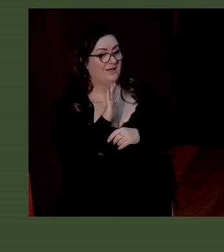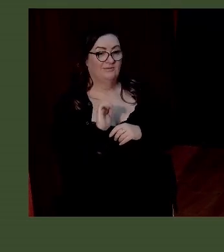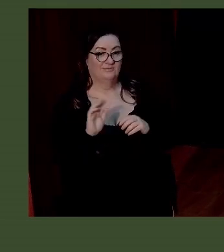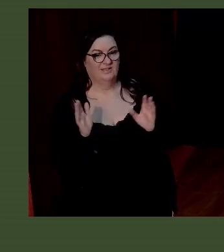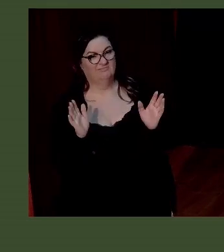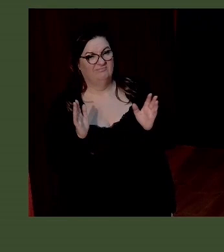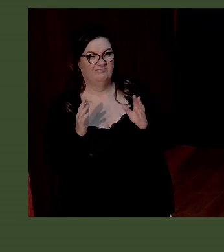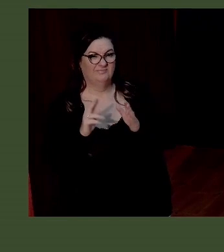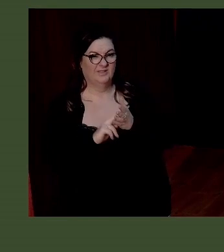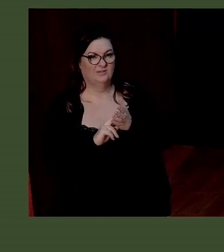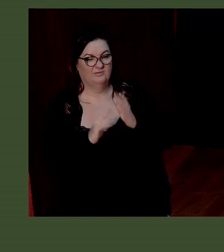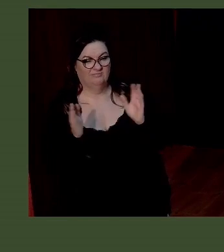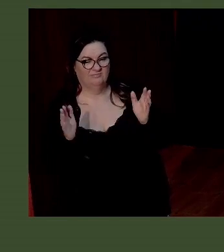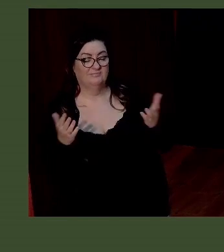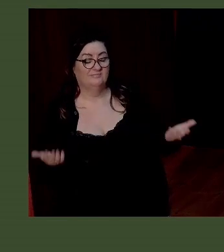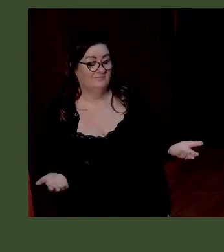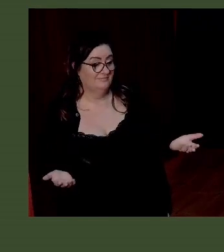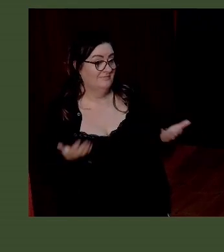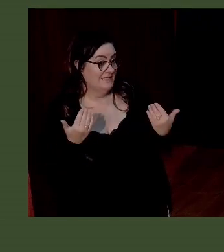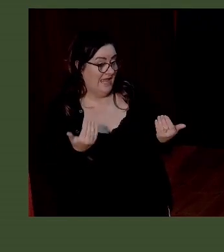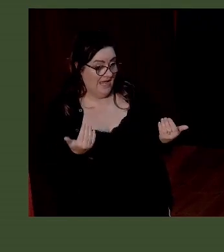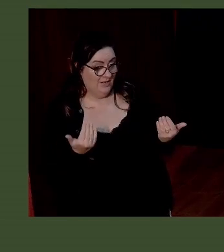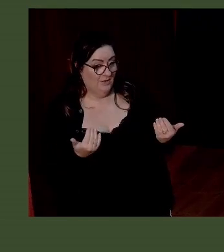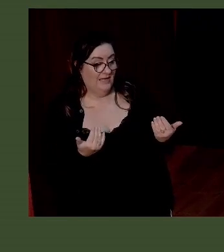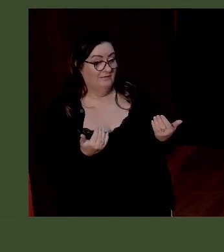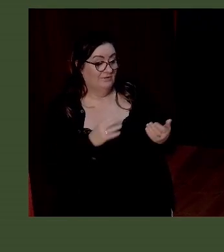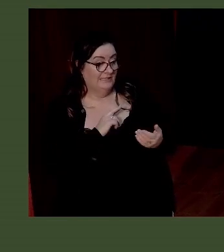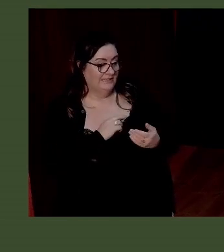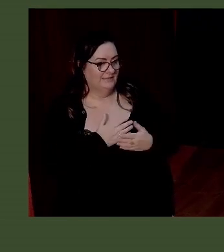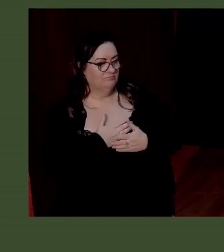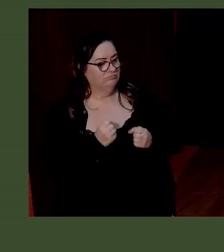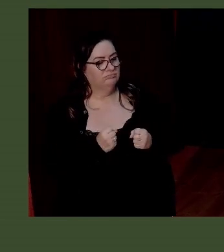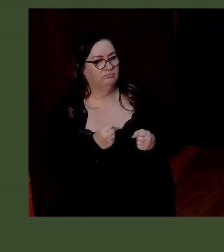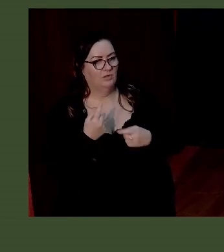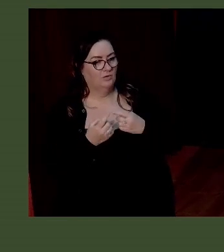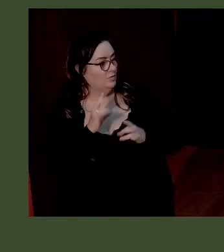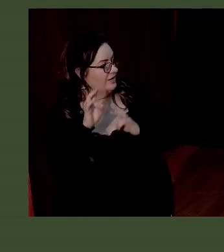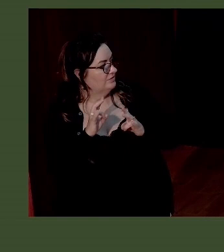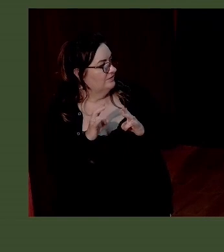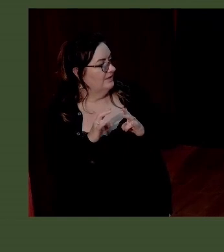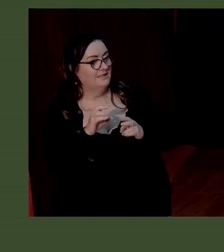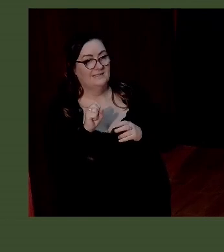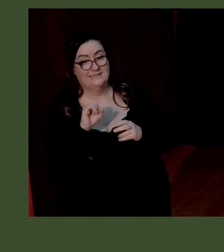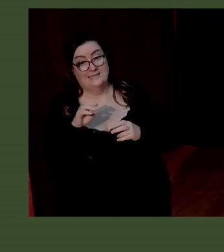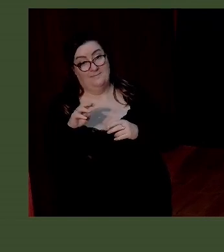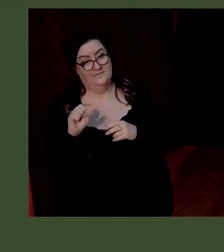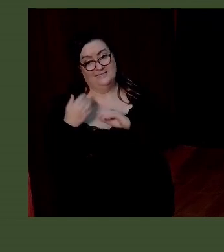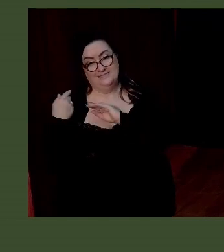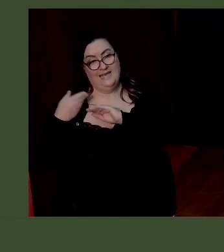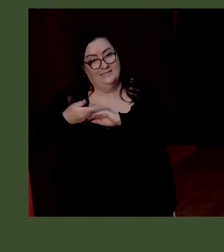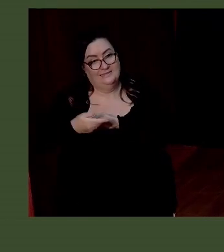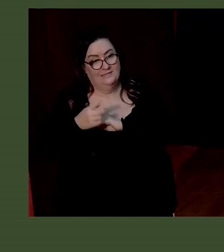life. The question now is, it's a burning question, is whether or not we retain Sims's legacy in terms